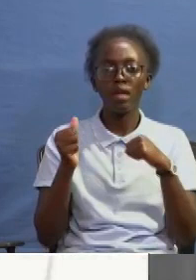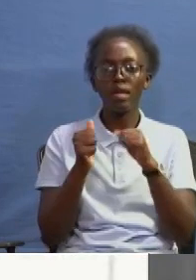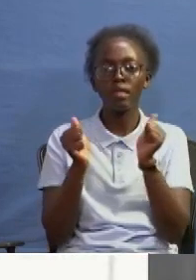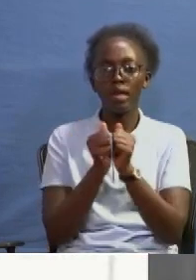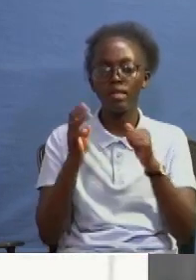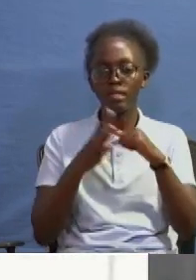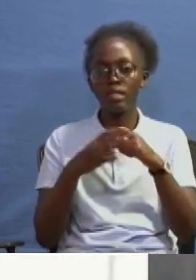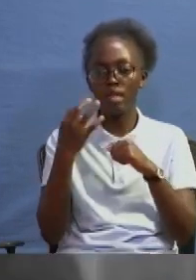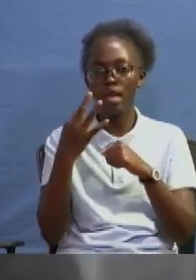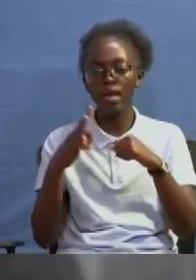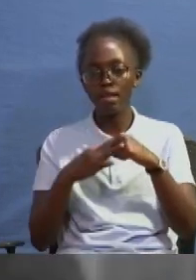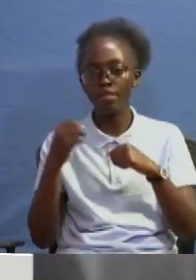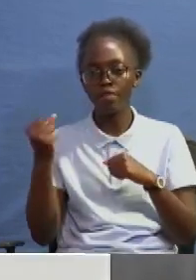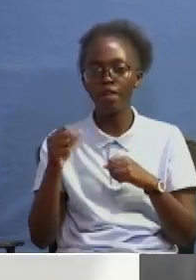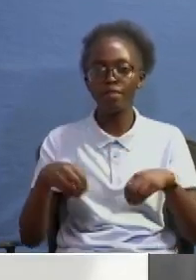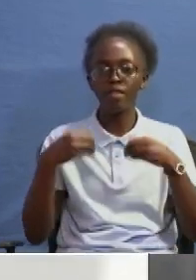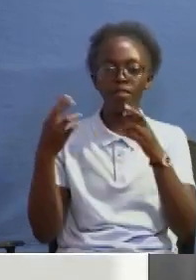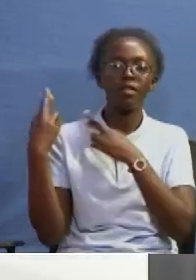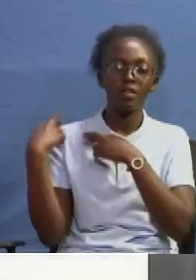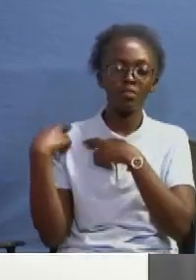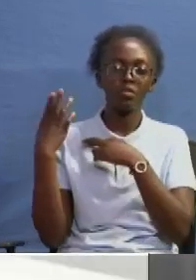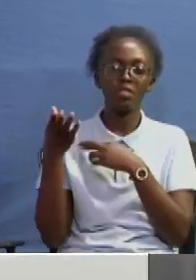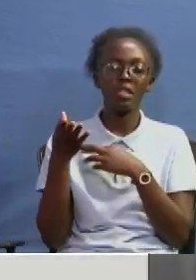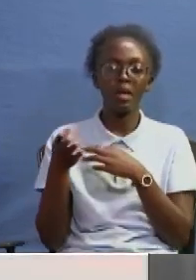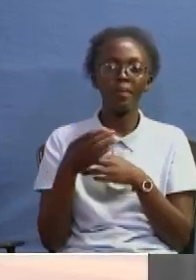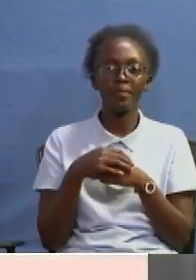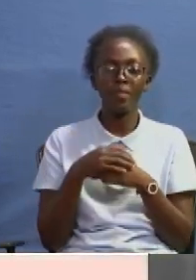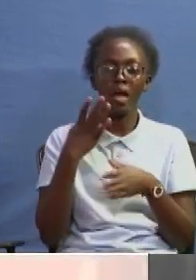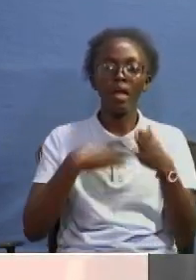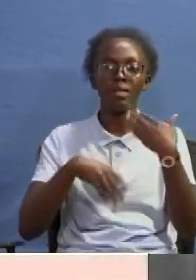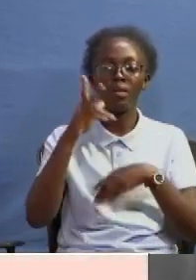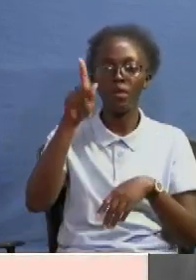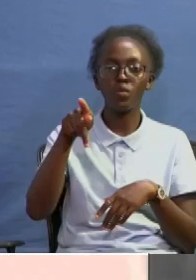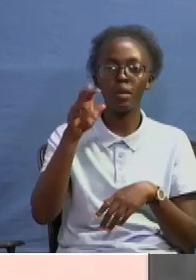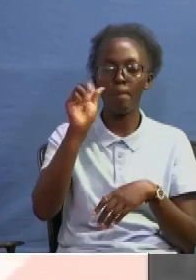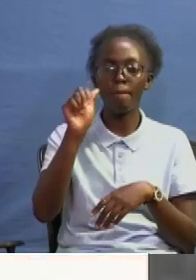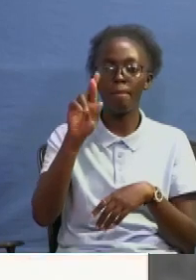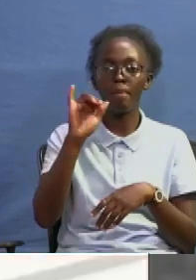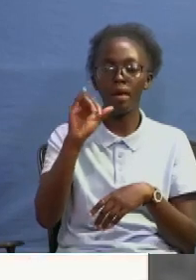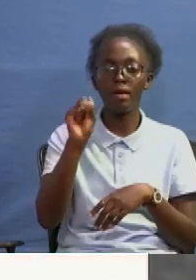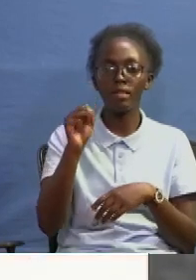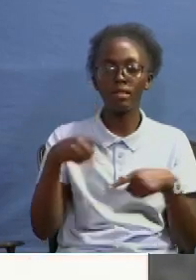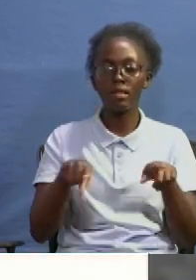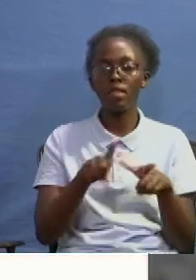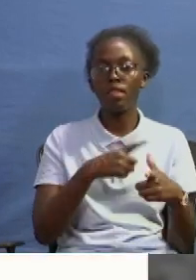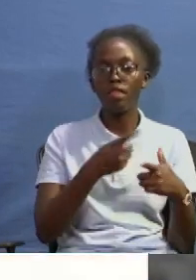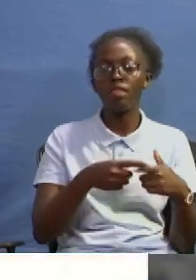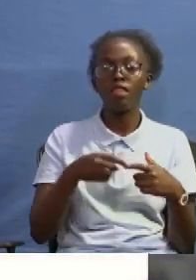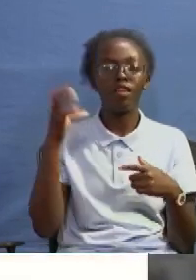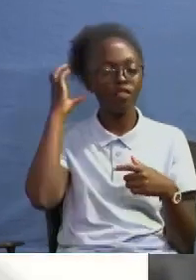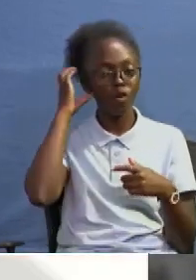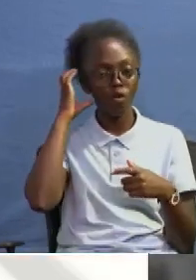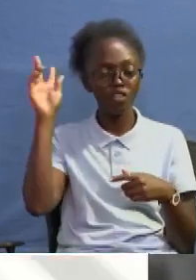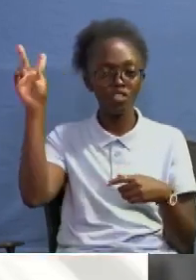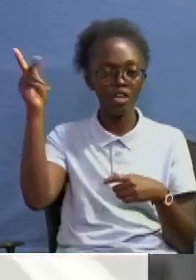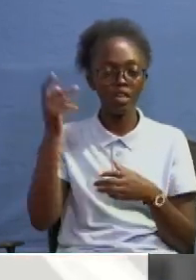1985. He is a graduate of Ecole Militaire de Paris and the National Defense College of Kenya. Ogolla rose to the ranks